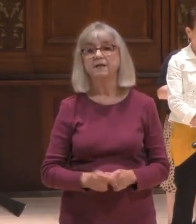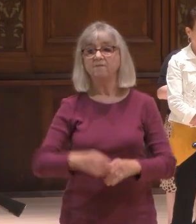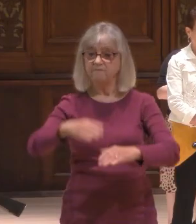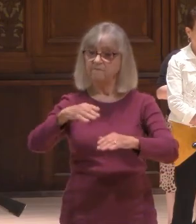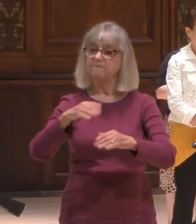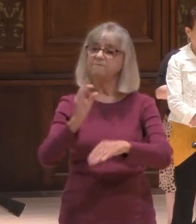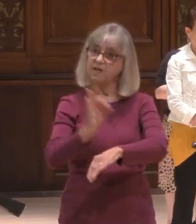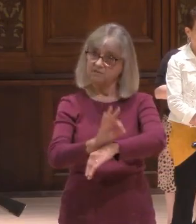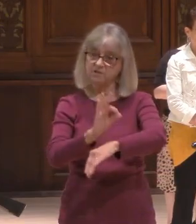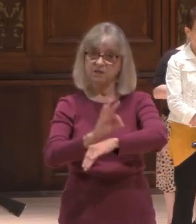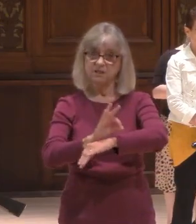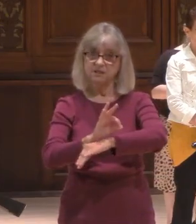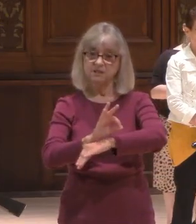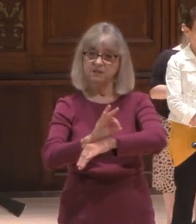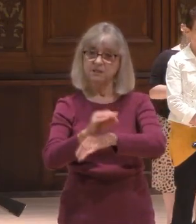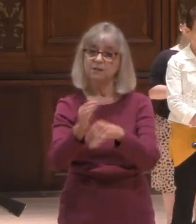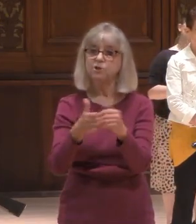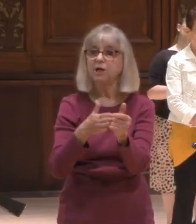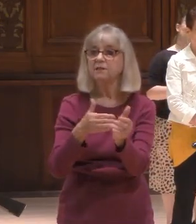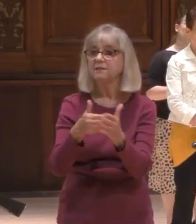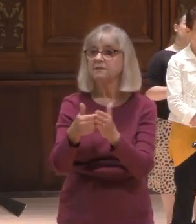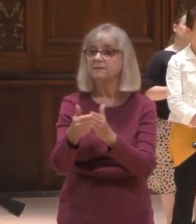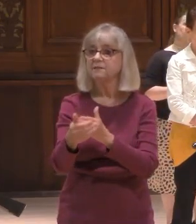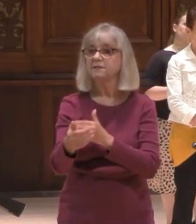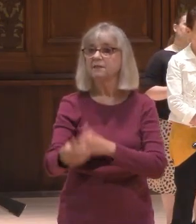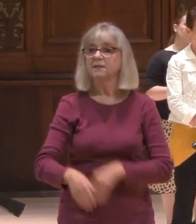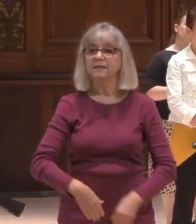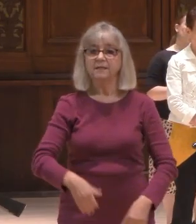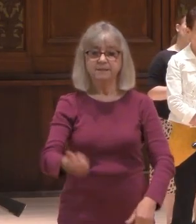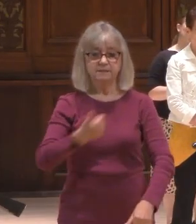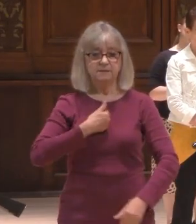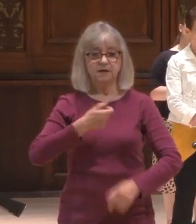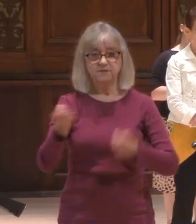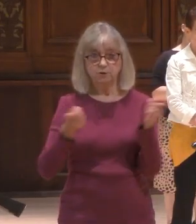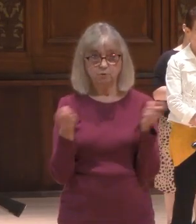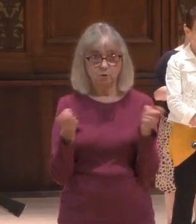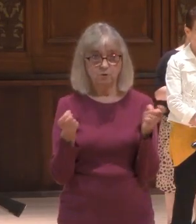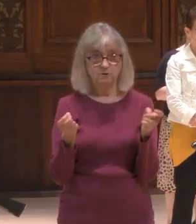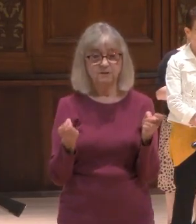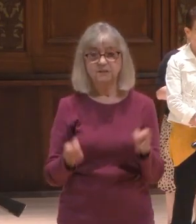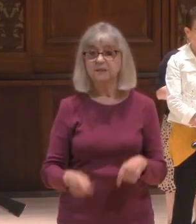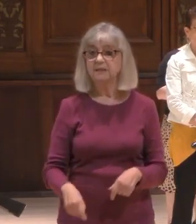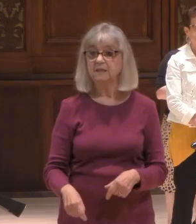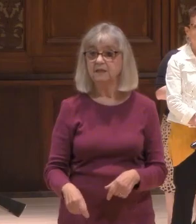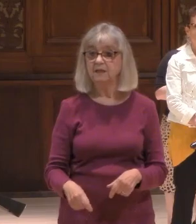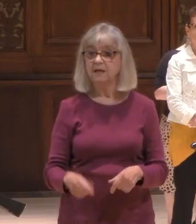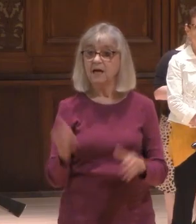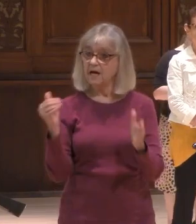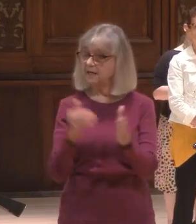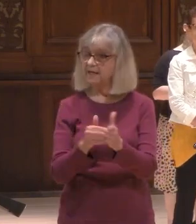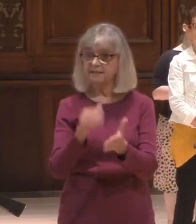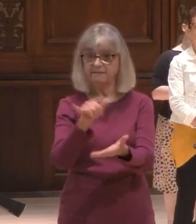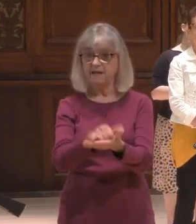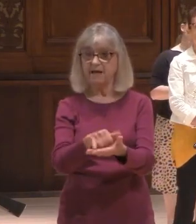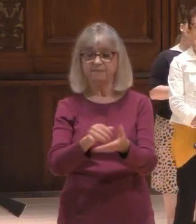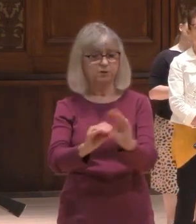faithfulness, gentleness, self-control. Against such, there is no